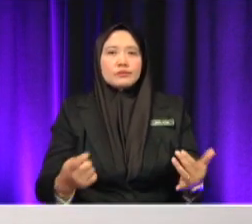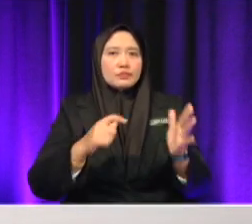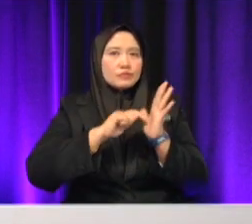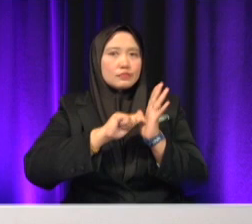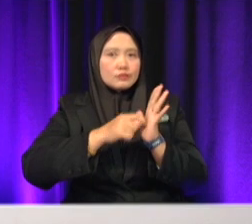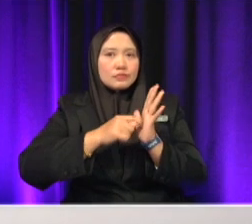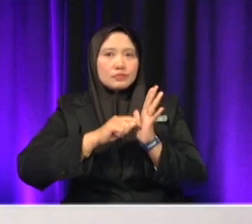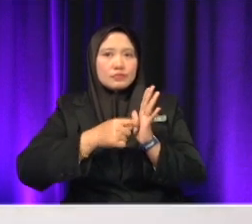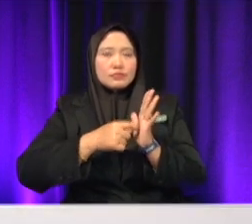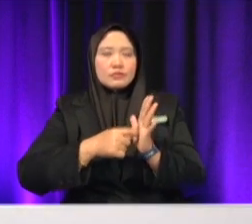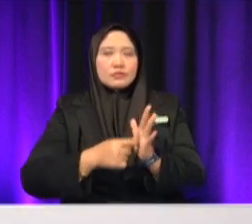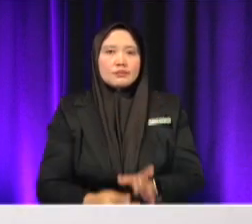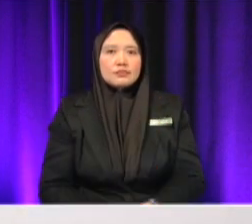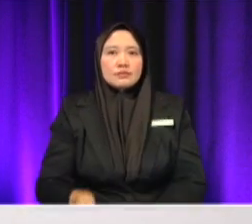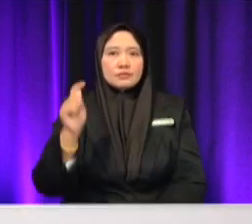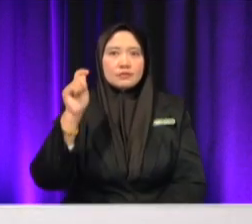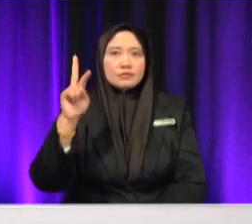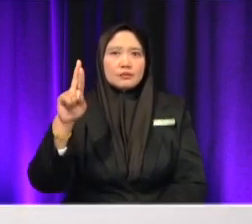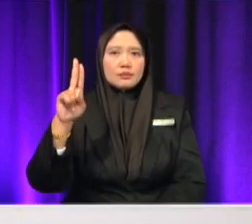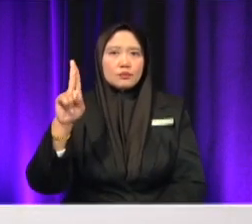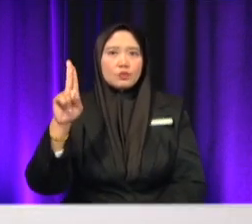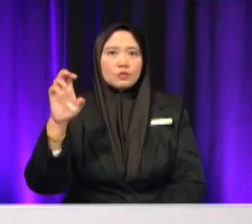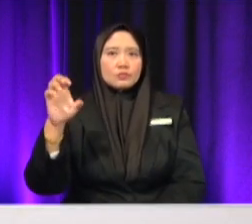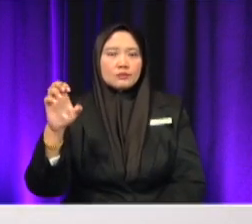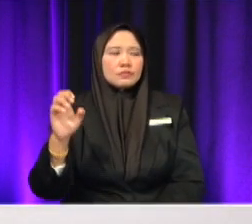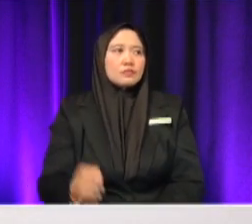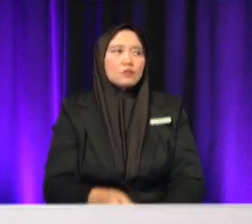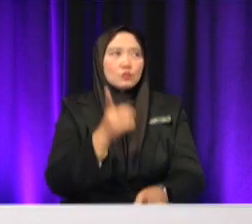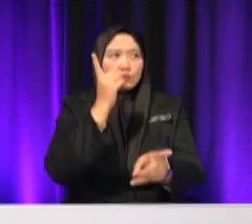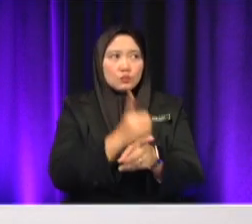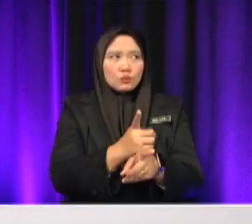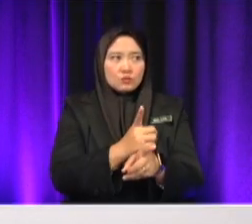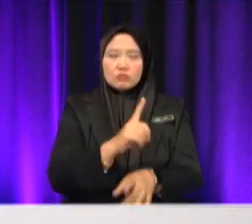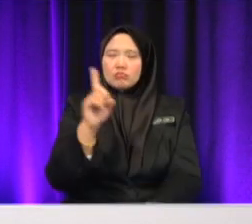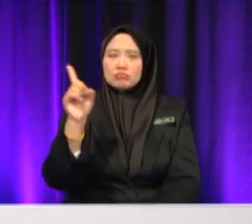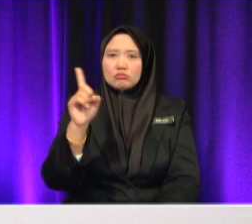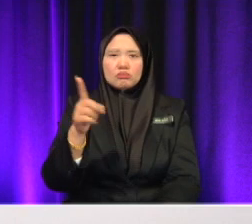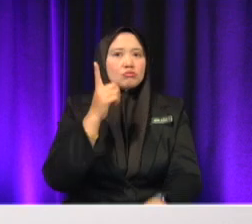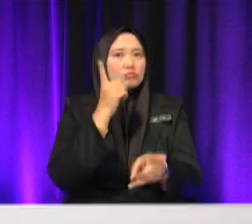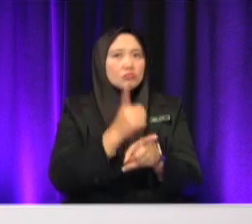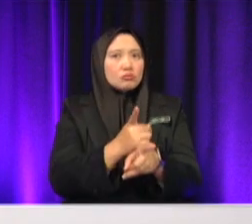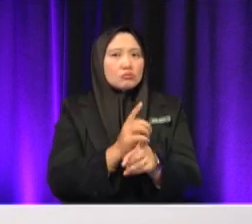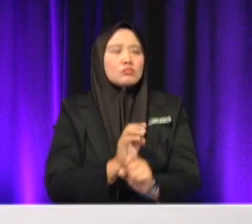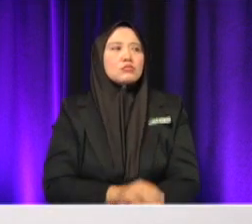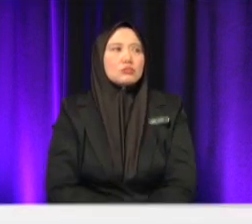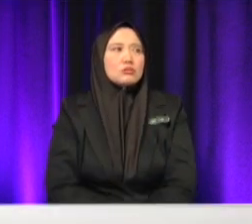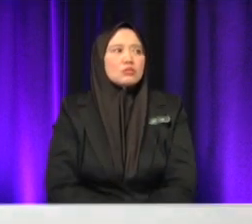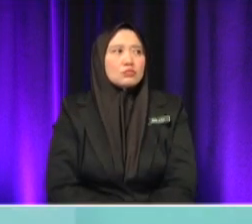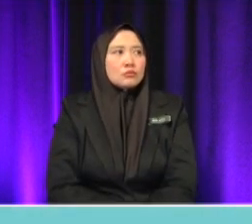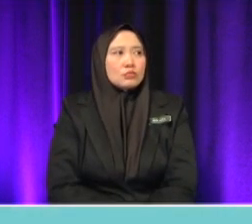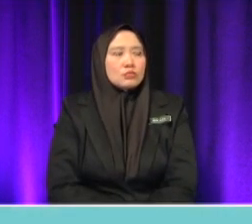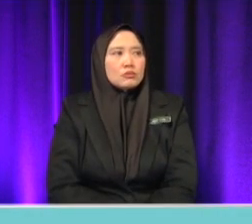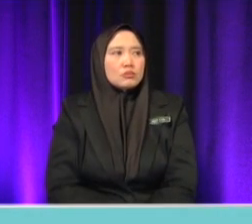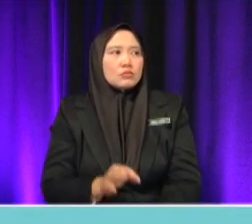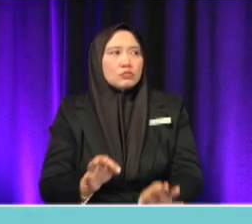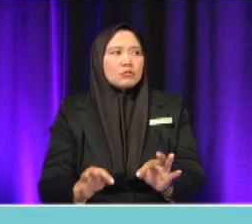true. So we need to find statements which are true or one statement that's true. Okay, so what about the option A, Adriana?